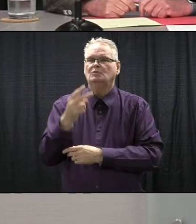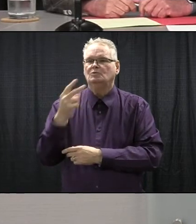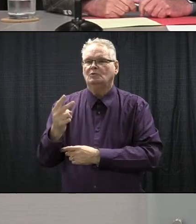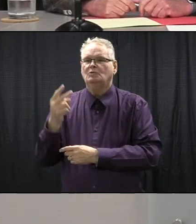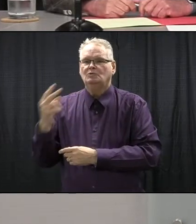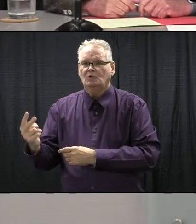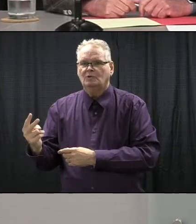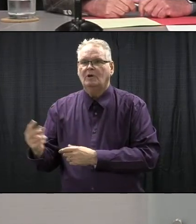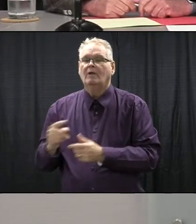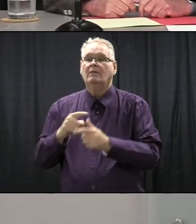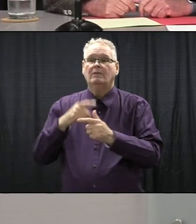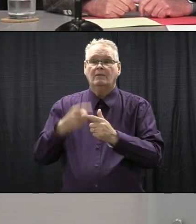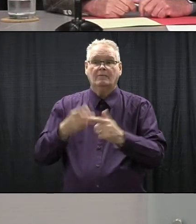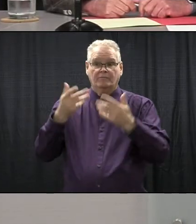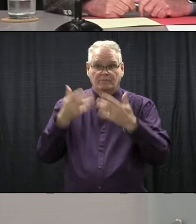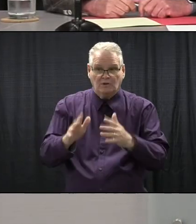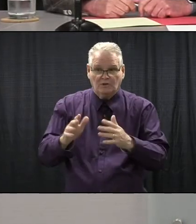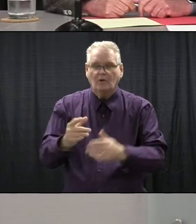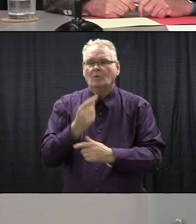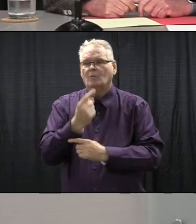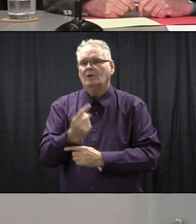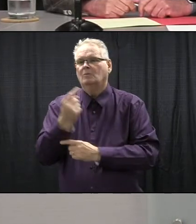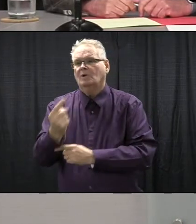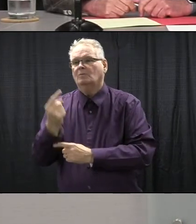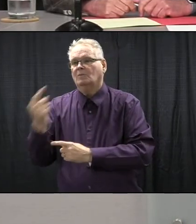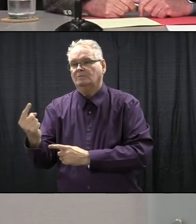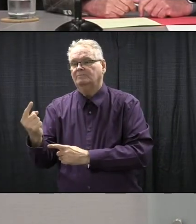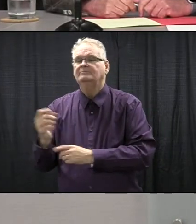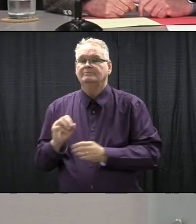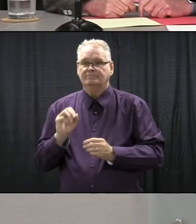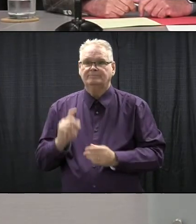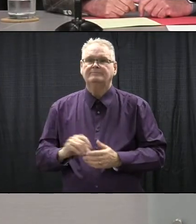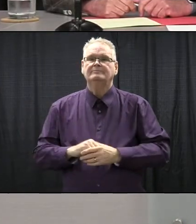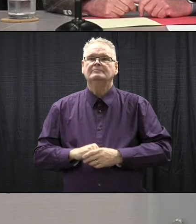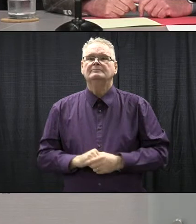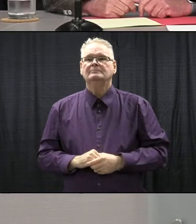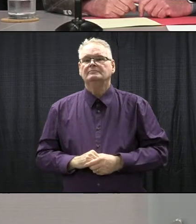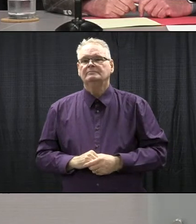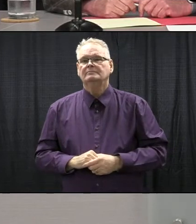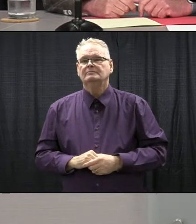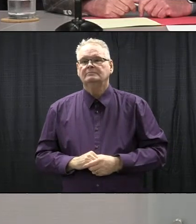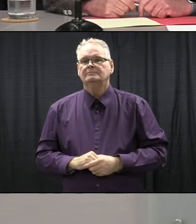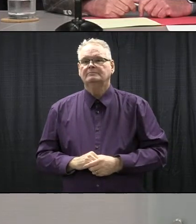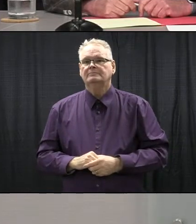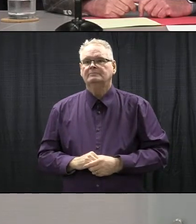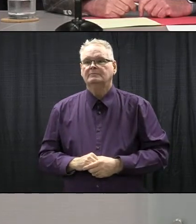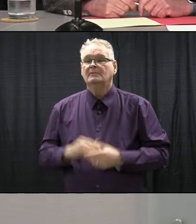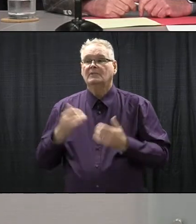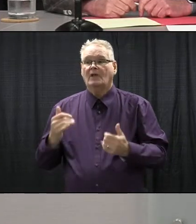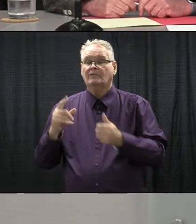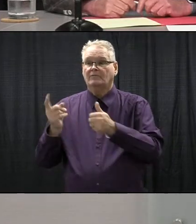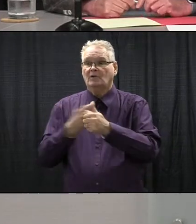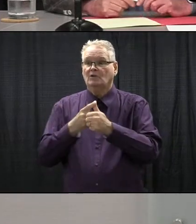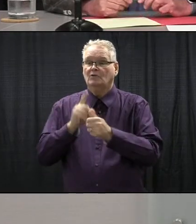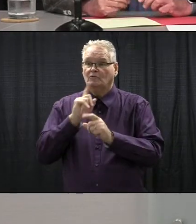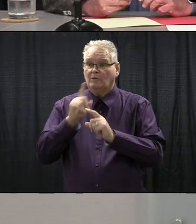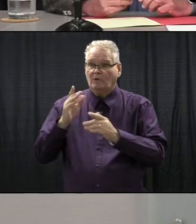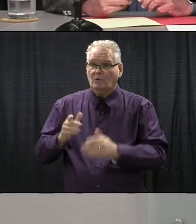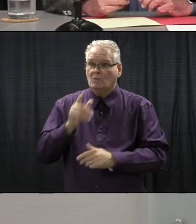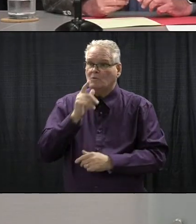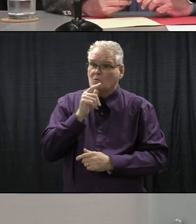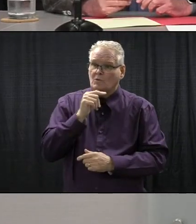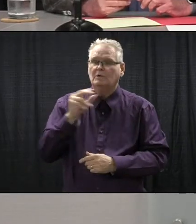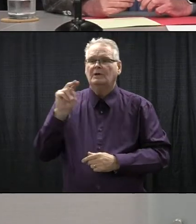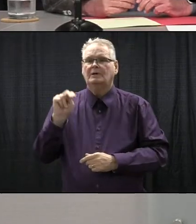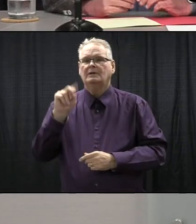question. Our first questions are from Kellyanne Roberts with NTV. Please go ahead and make your way to the mic. Thank you. Dr. Fitzgerald, are you able